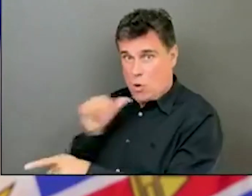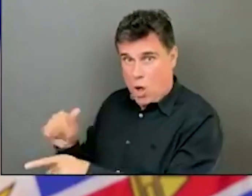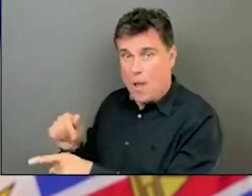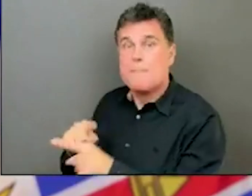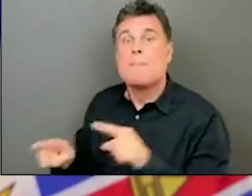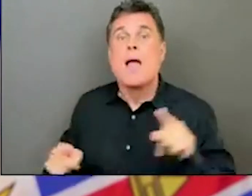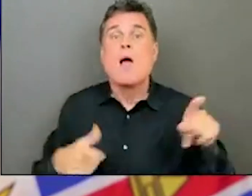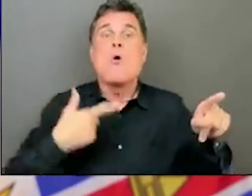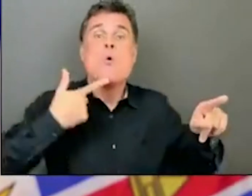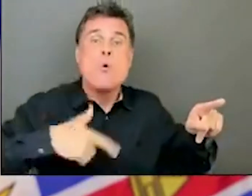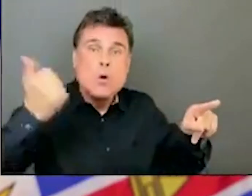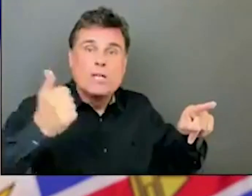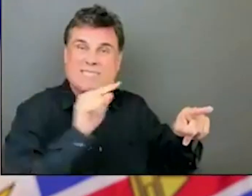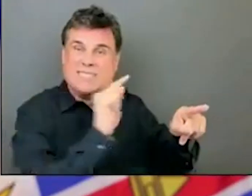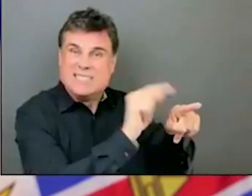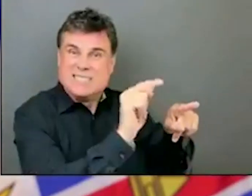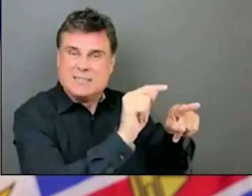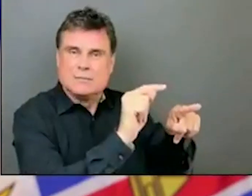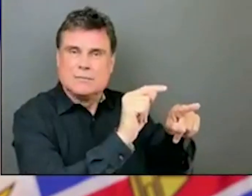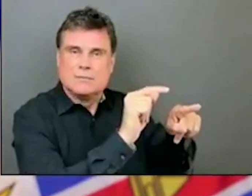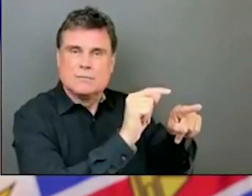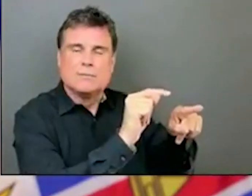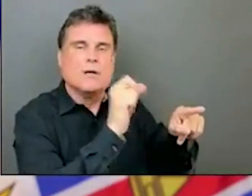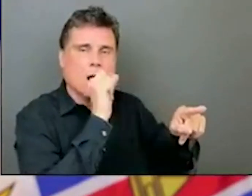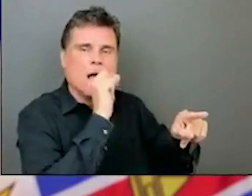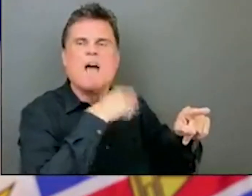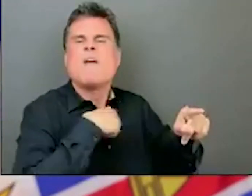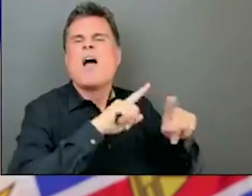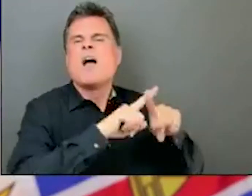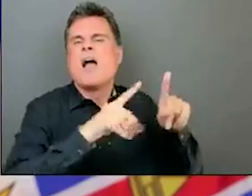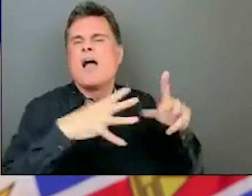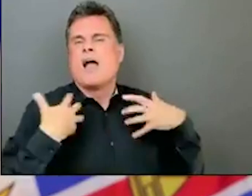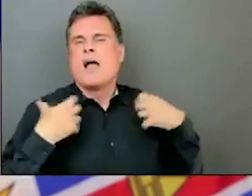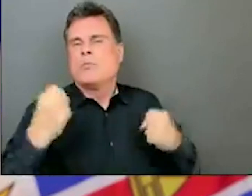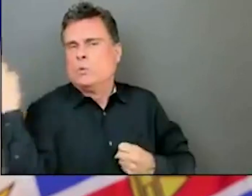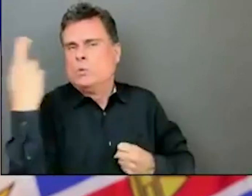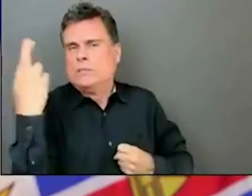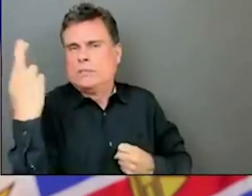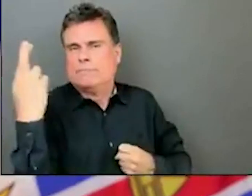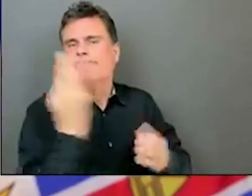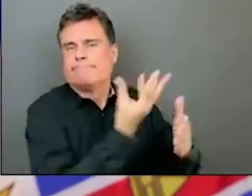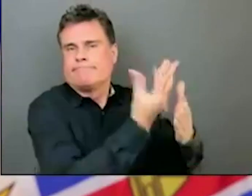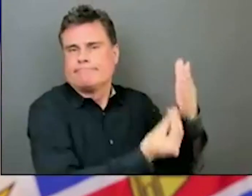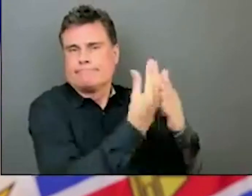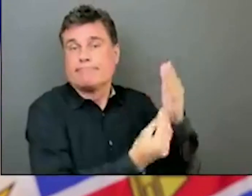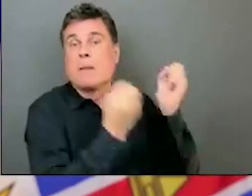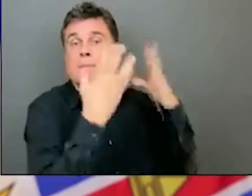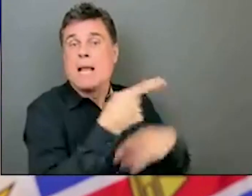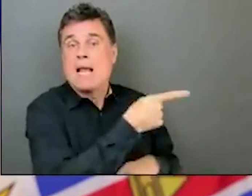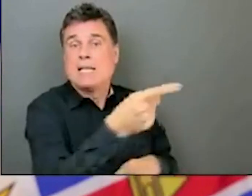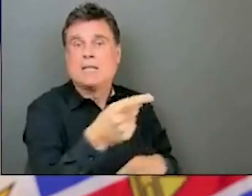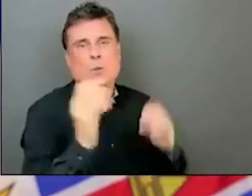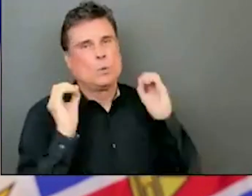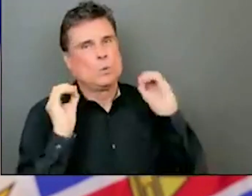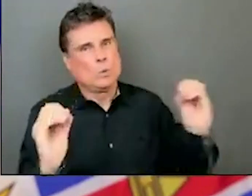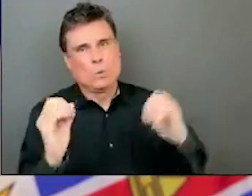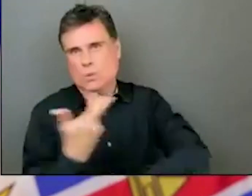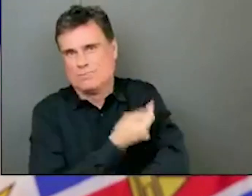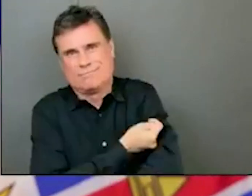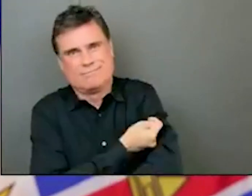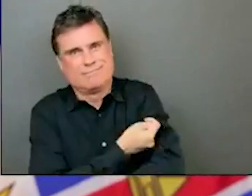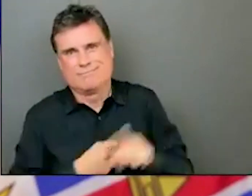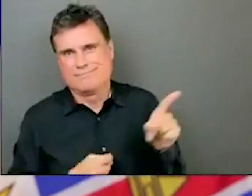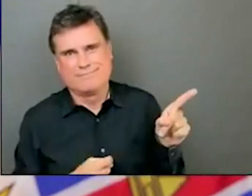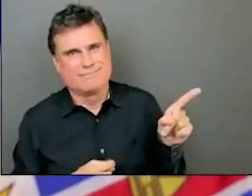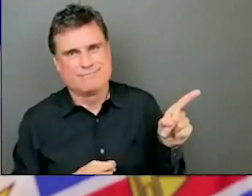with underlying illnesses. A high proportion of them are people who don't have the protection from vaccination. We